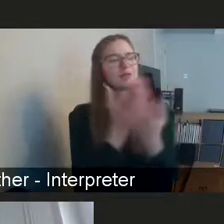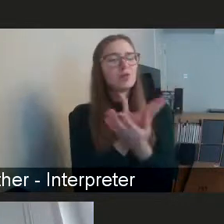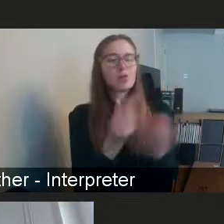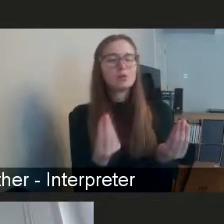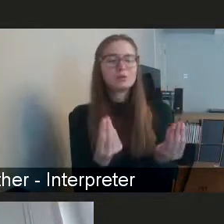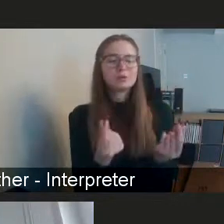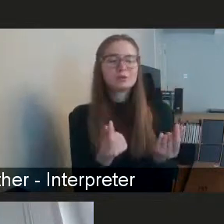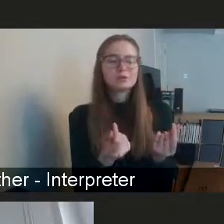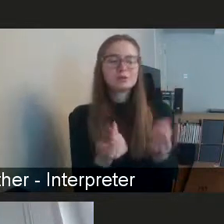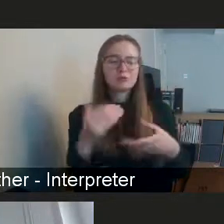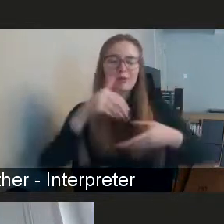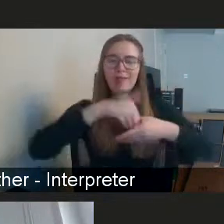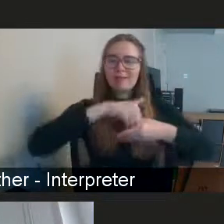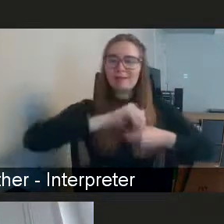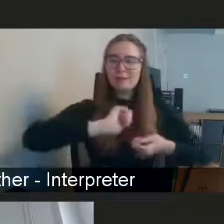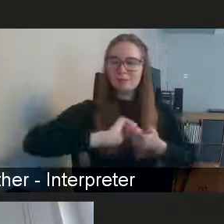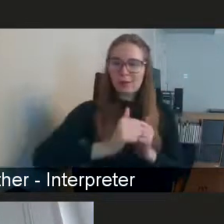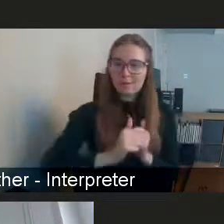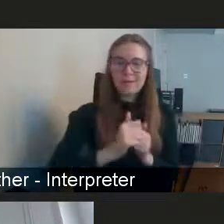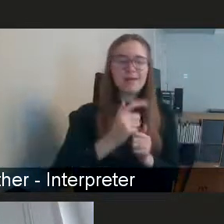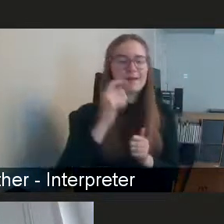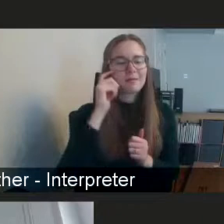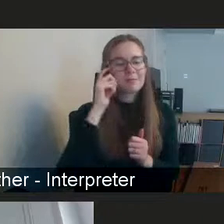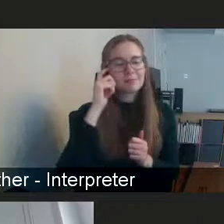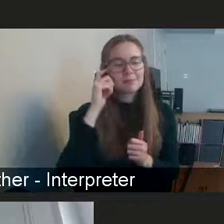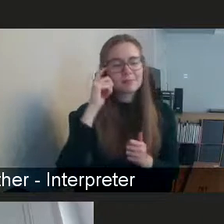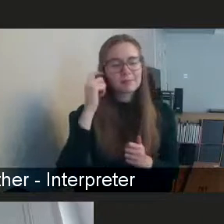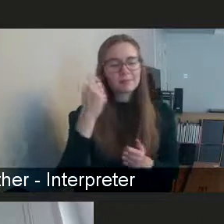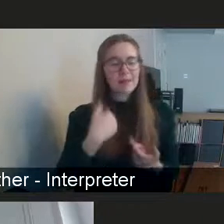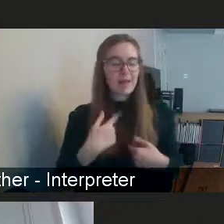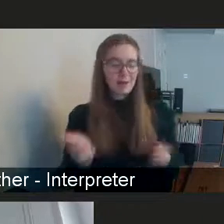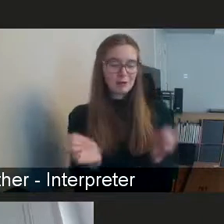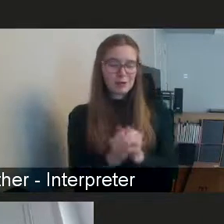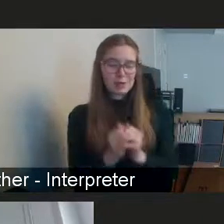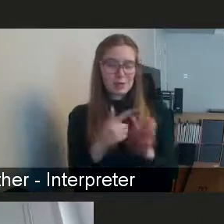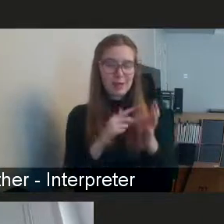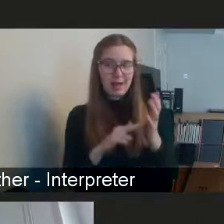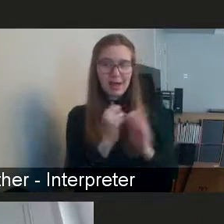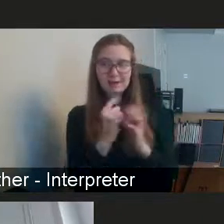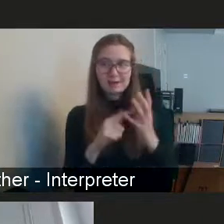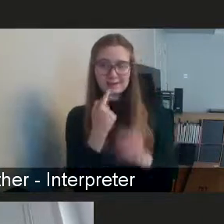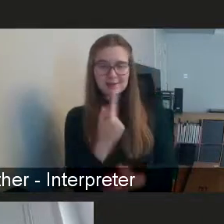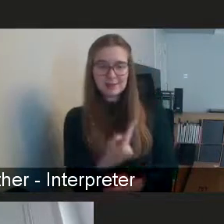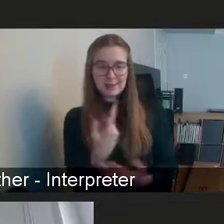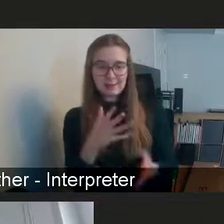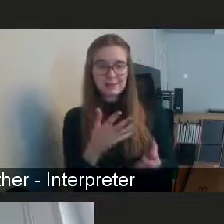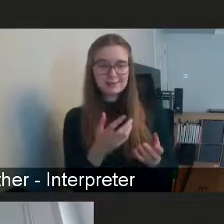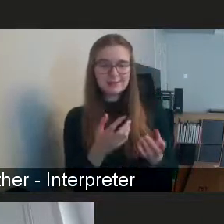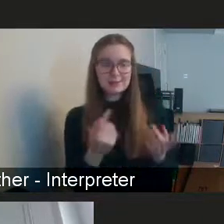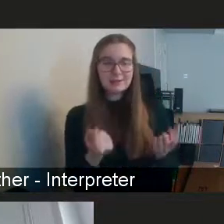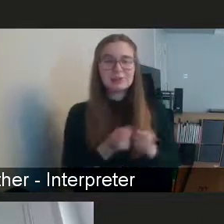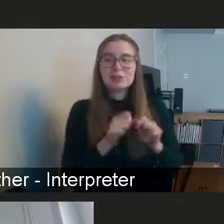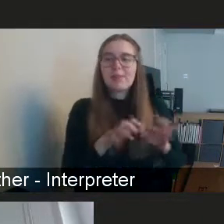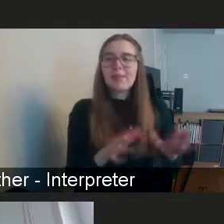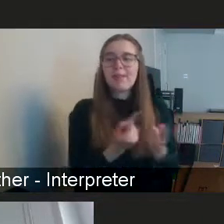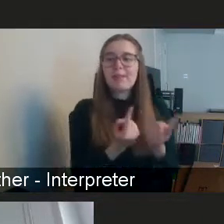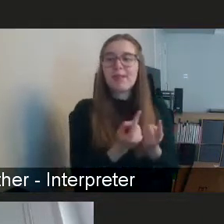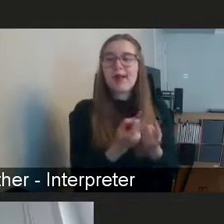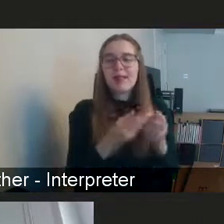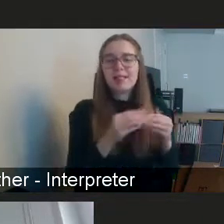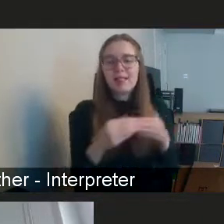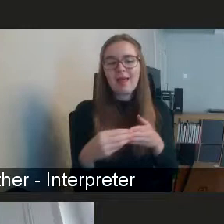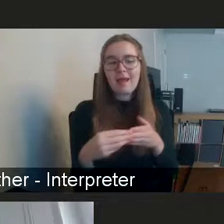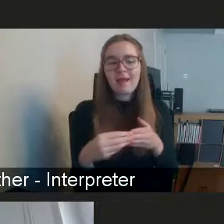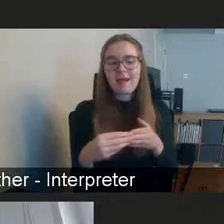on board, whether it's through the, and I agree when Angus says that it has been supply led, but the, as a board member for